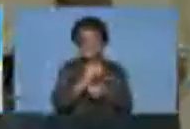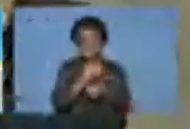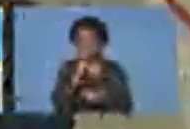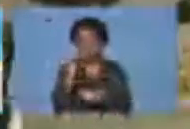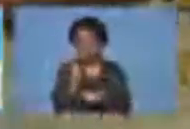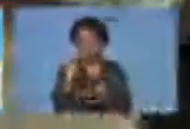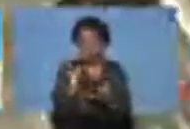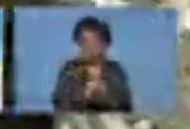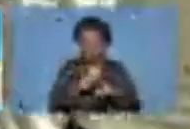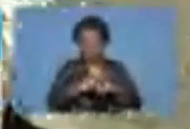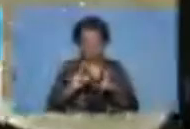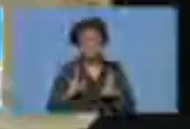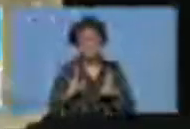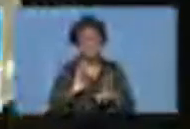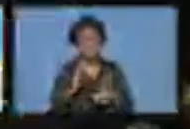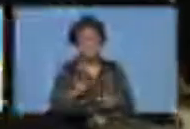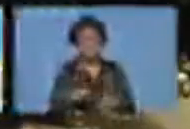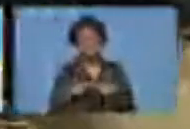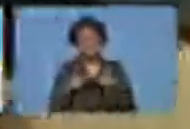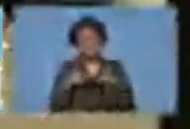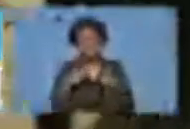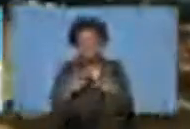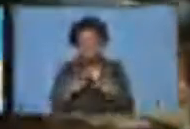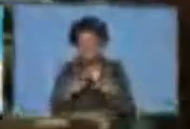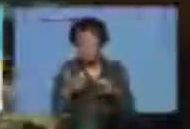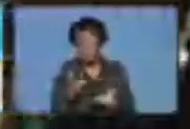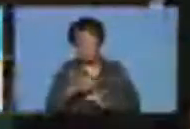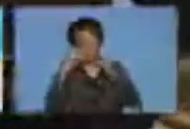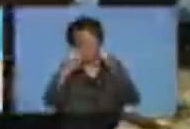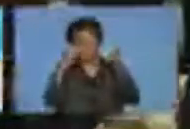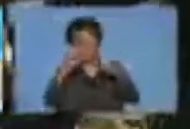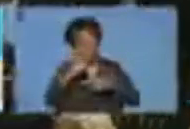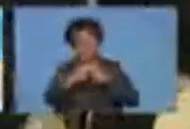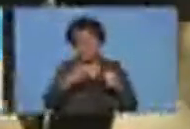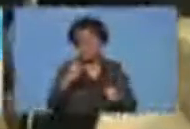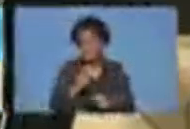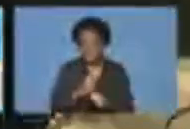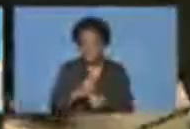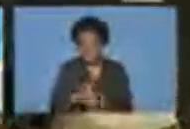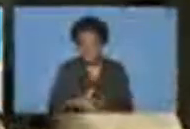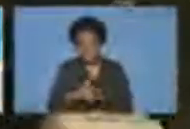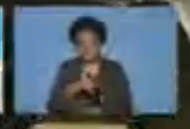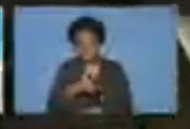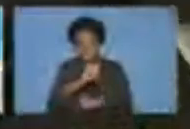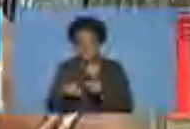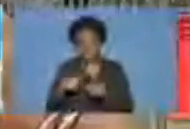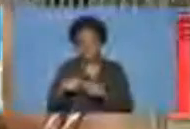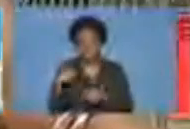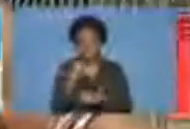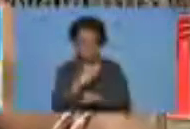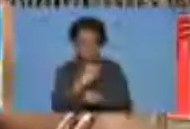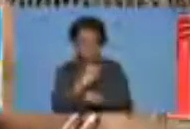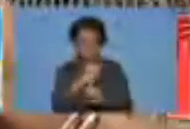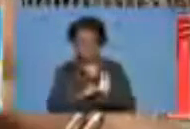but we give it a celebratory type of feel so that all of our ambassadors, we call